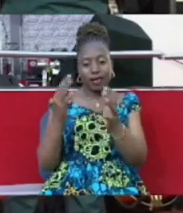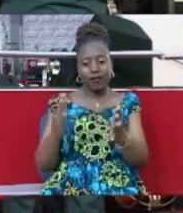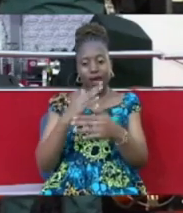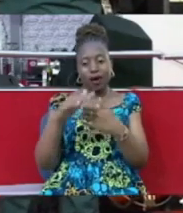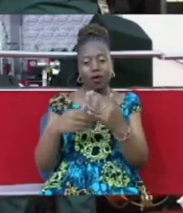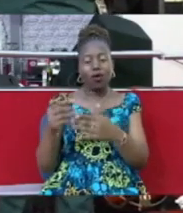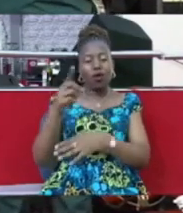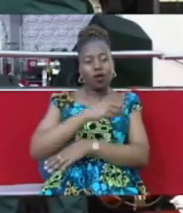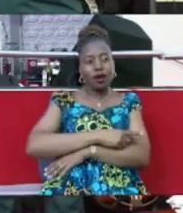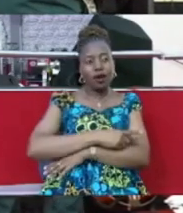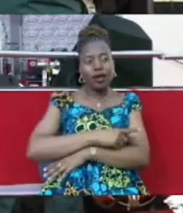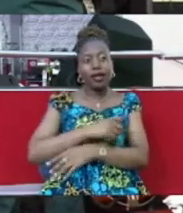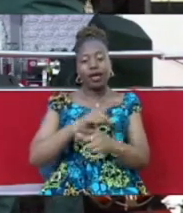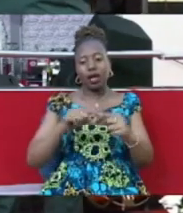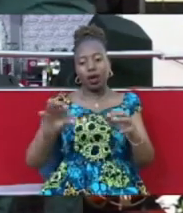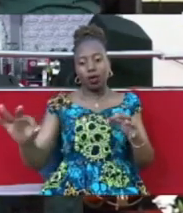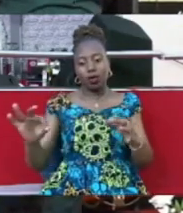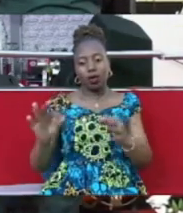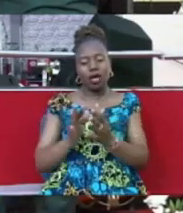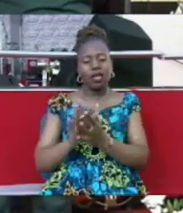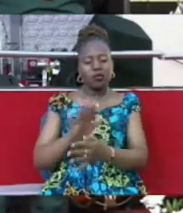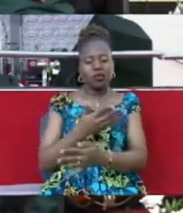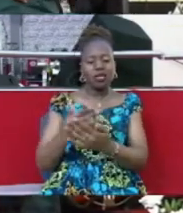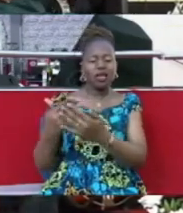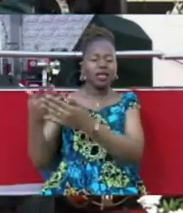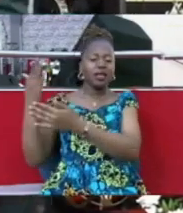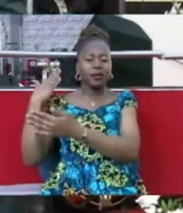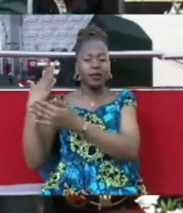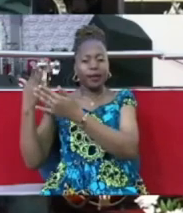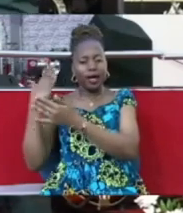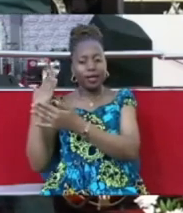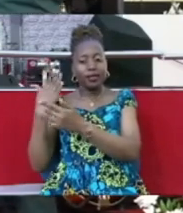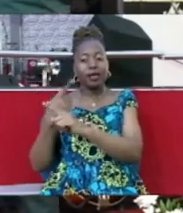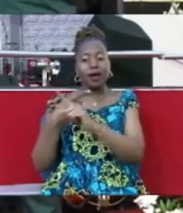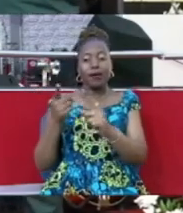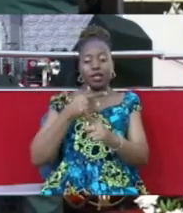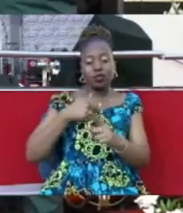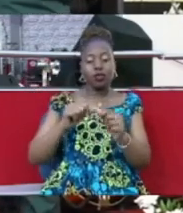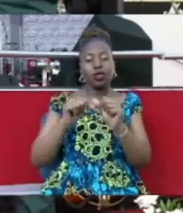our forefathers. We sing it today. It still bears the